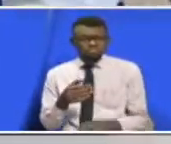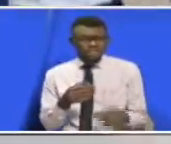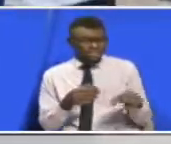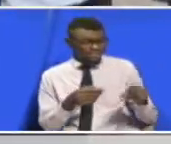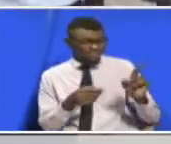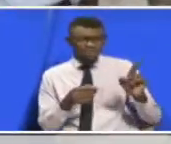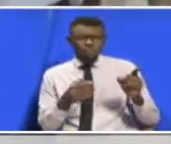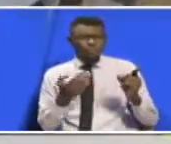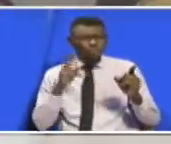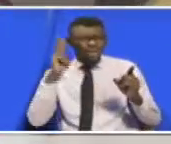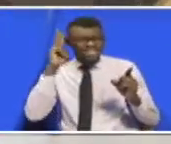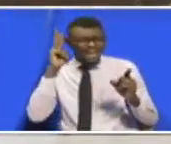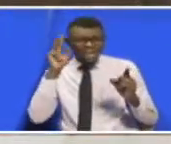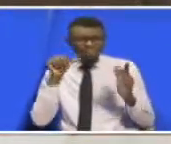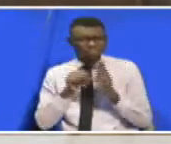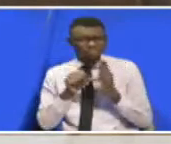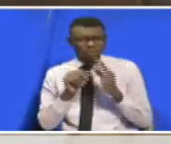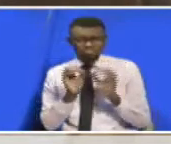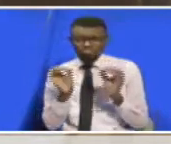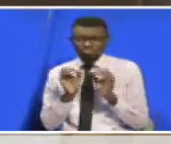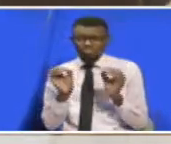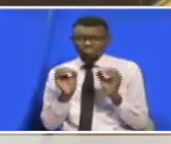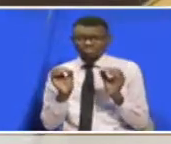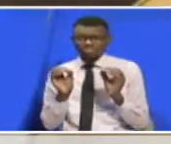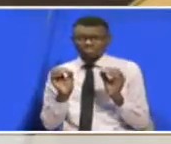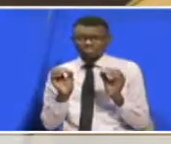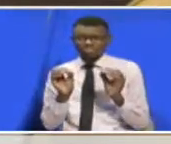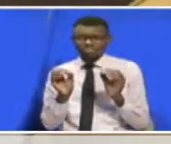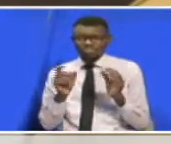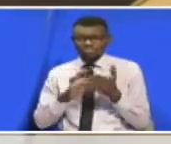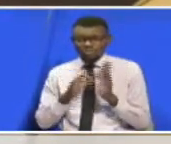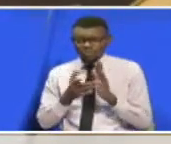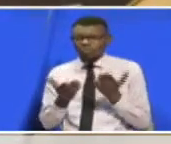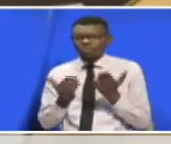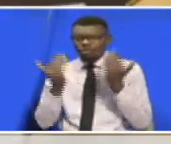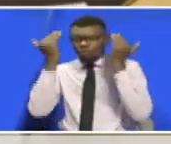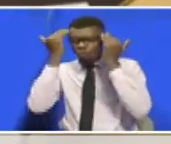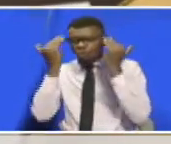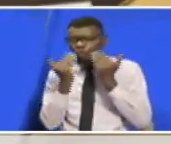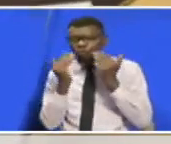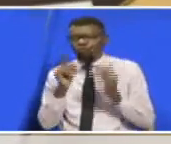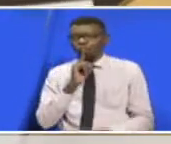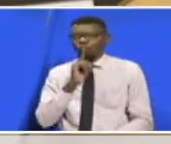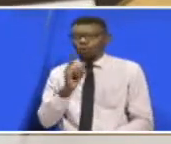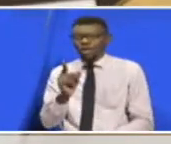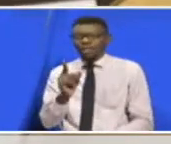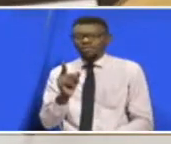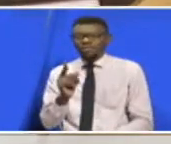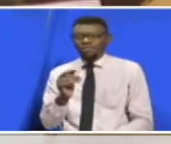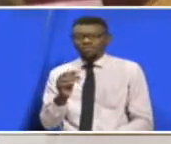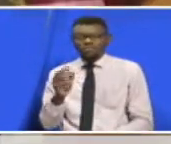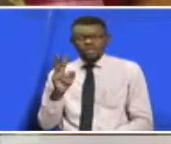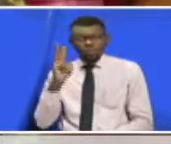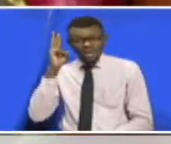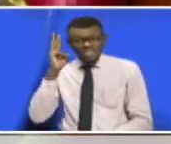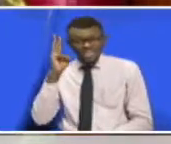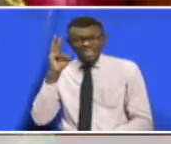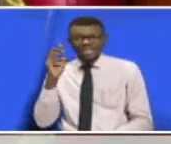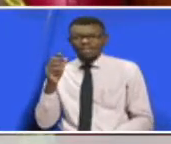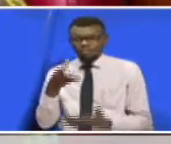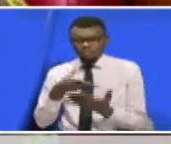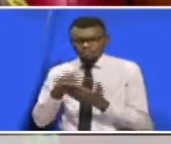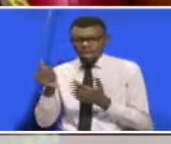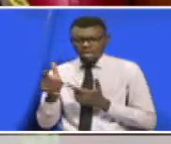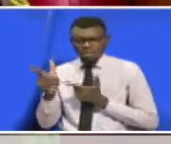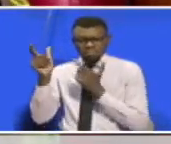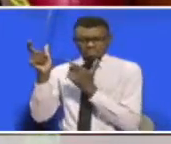Wanjigi anymore. This is purely a question of obedience of court orders. Mr. Wanjigi has lived just without his guns, and that is not an